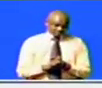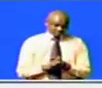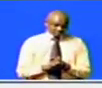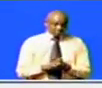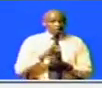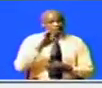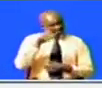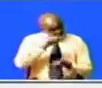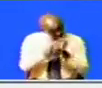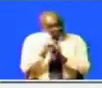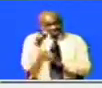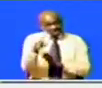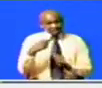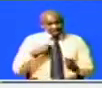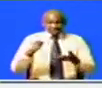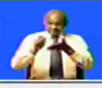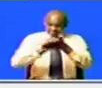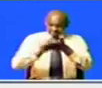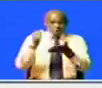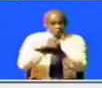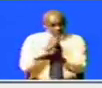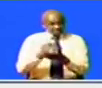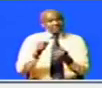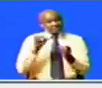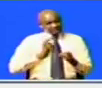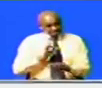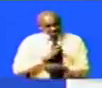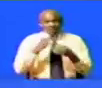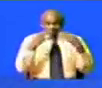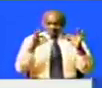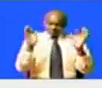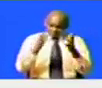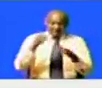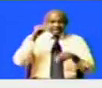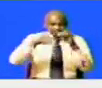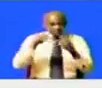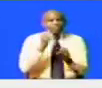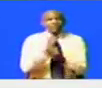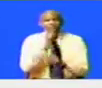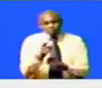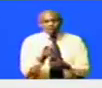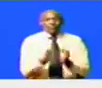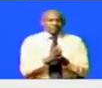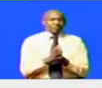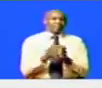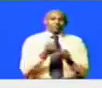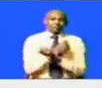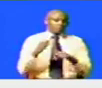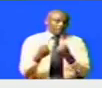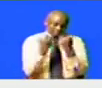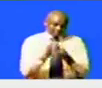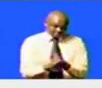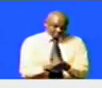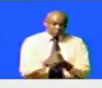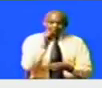Without critical changes in key secretariat staff, free, fair and credible elections will surely be compromised.